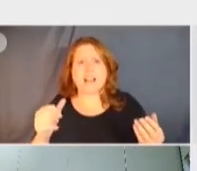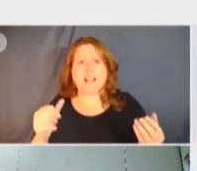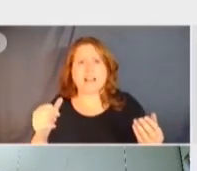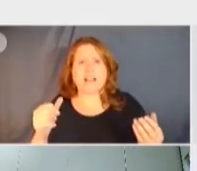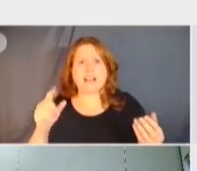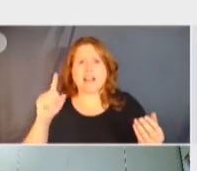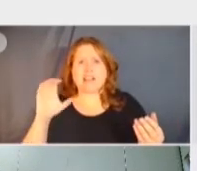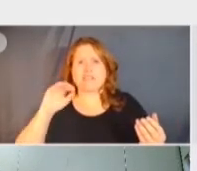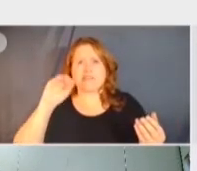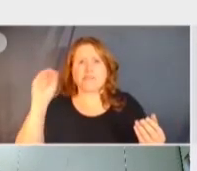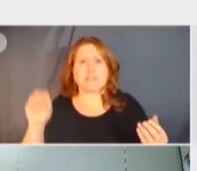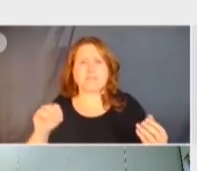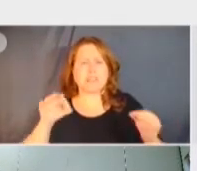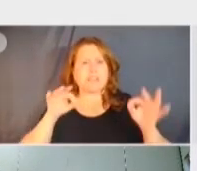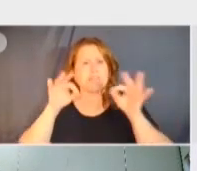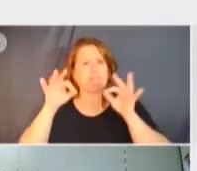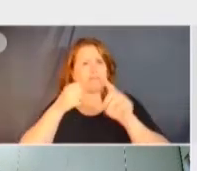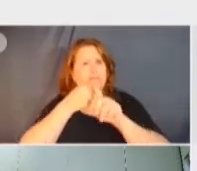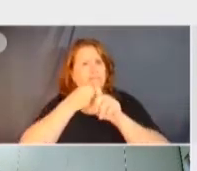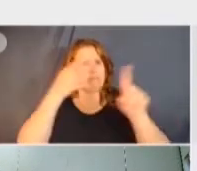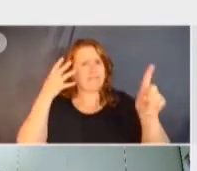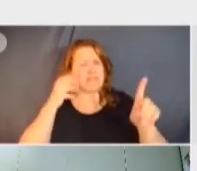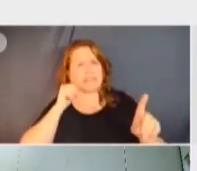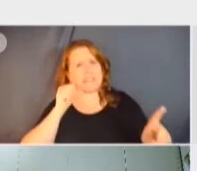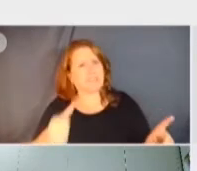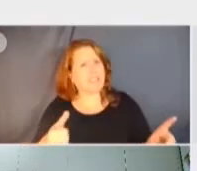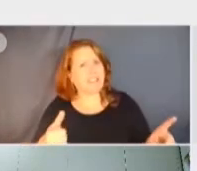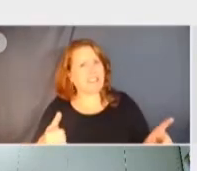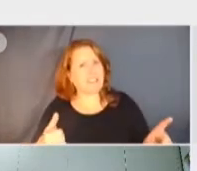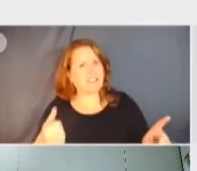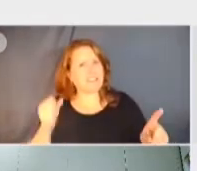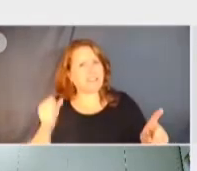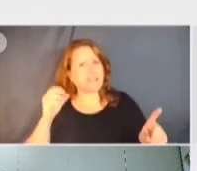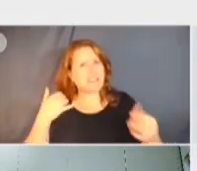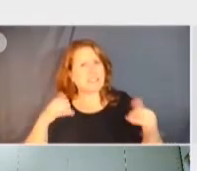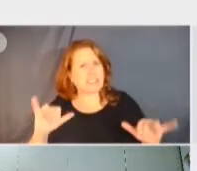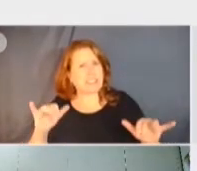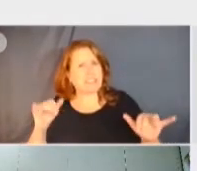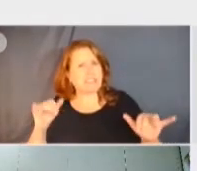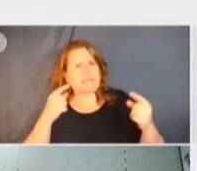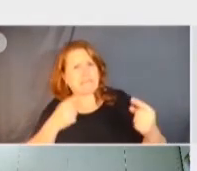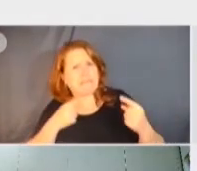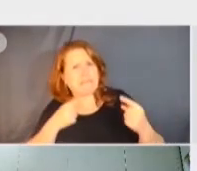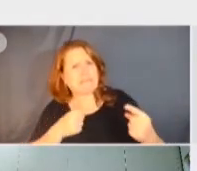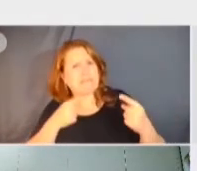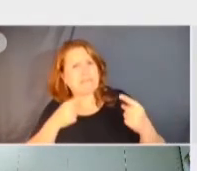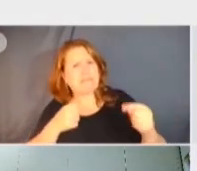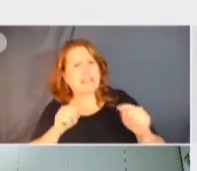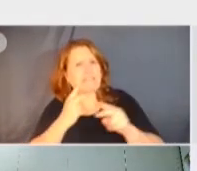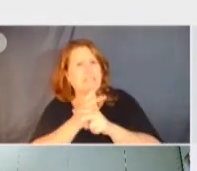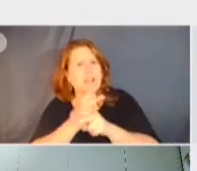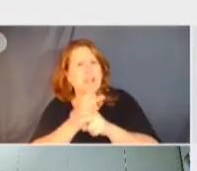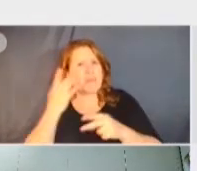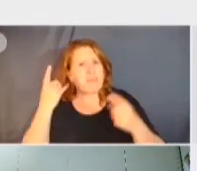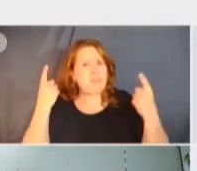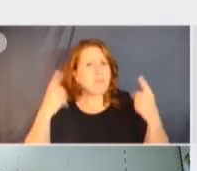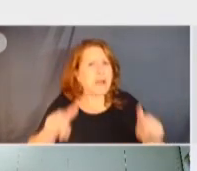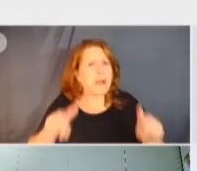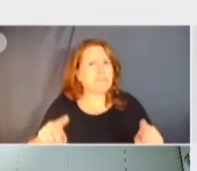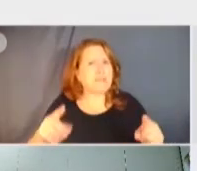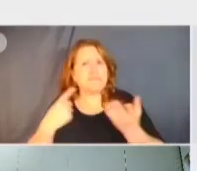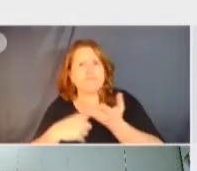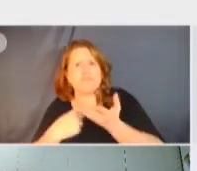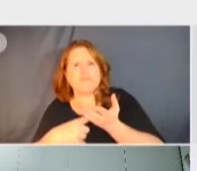such, the operations unit will be arranging for a bipartisan meeting between state and county staff to review the issue in a more comprehensive manner,